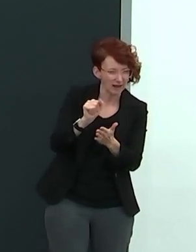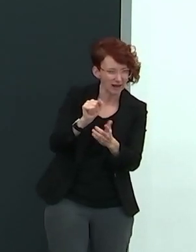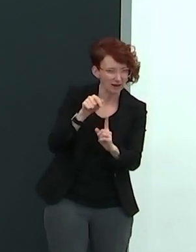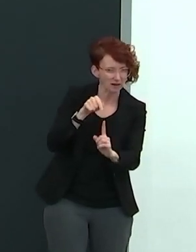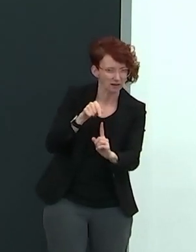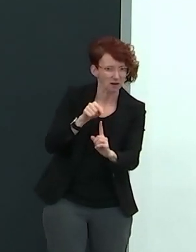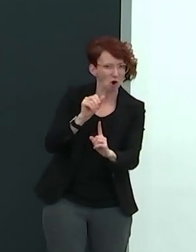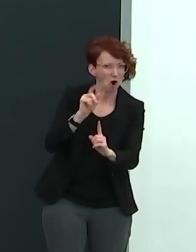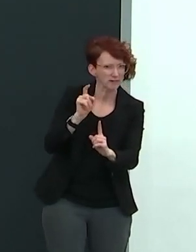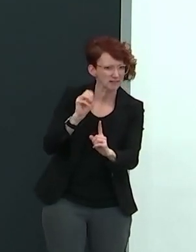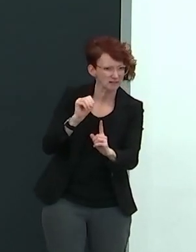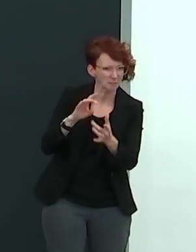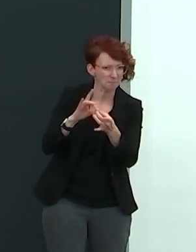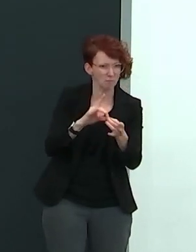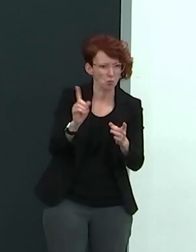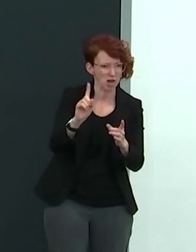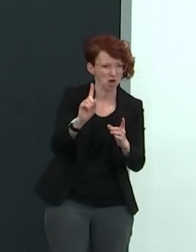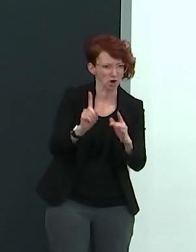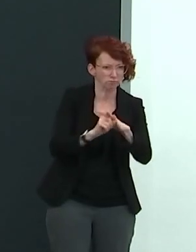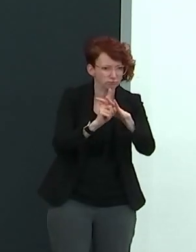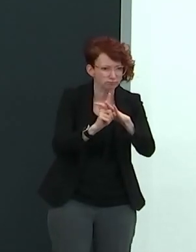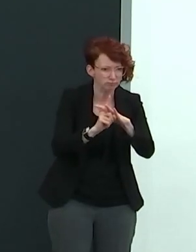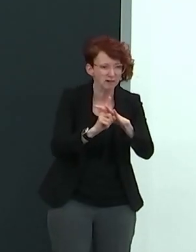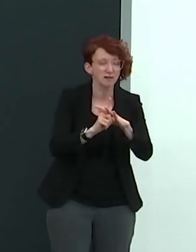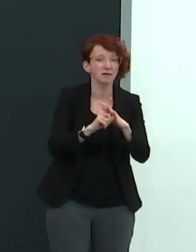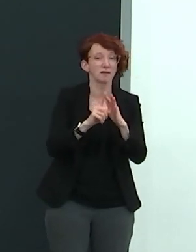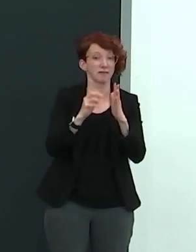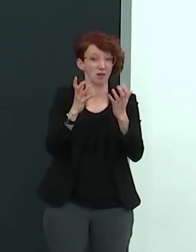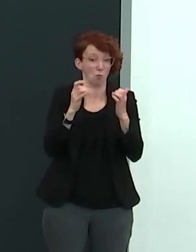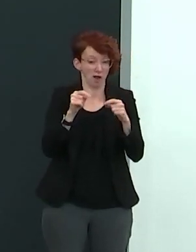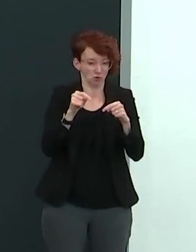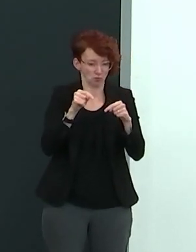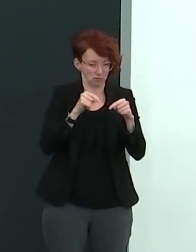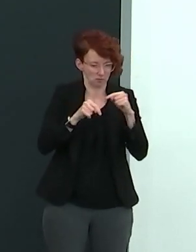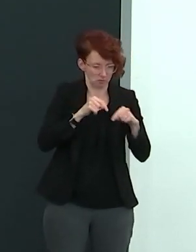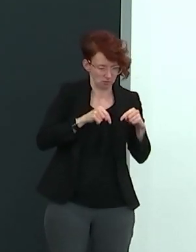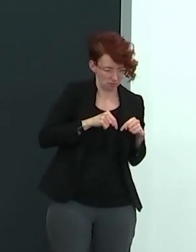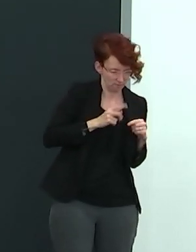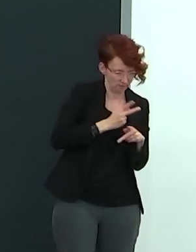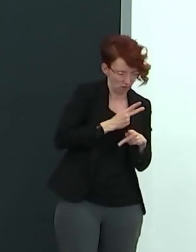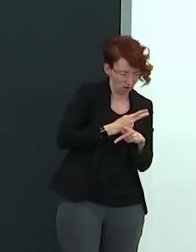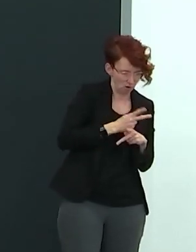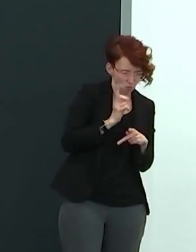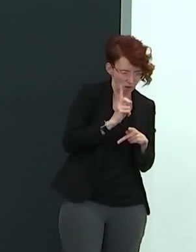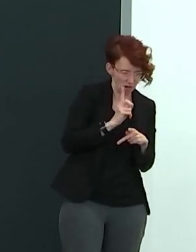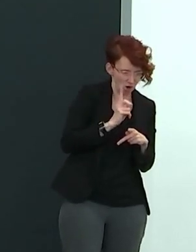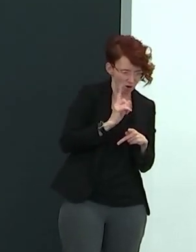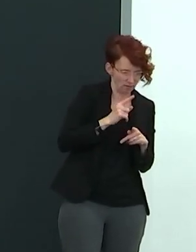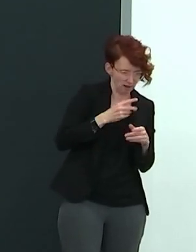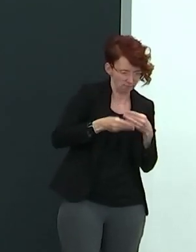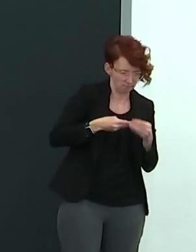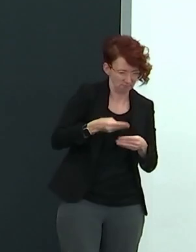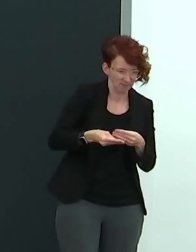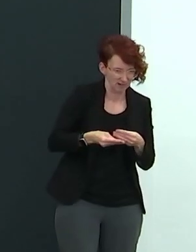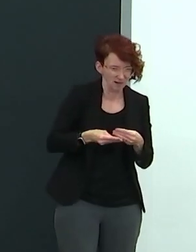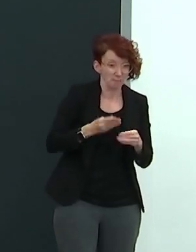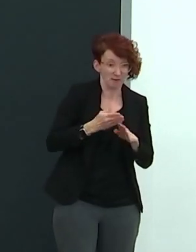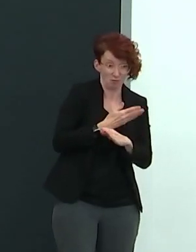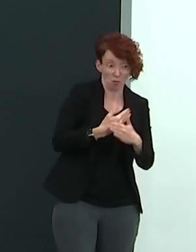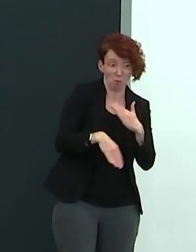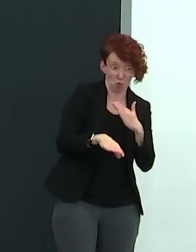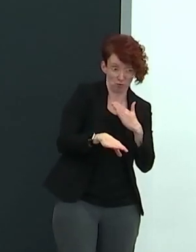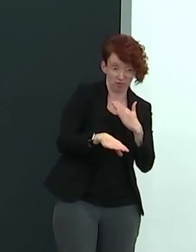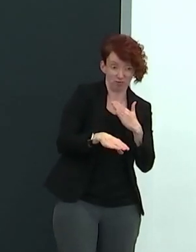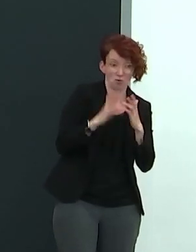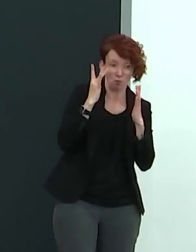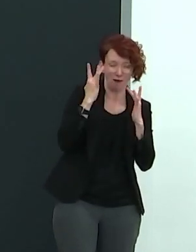autism in our genetic code, hopefully as early as before birth, in hopes of being able to ensure